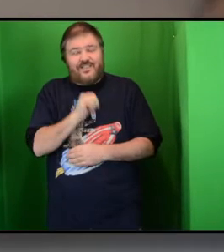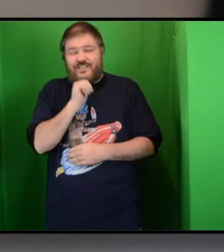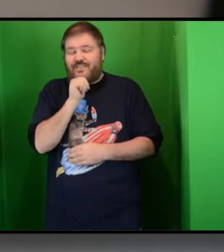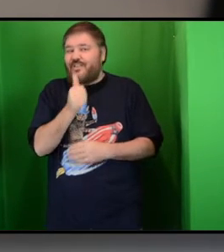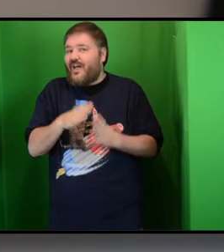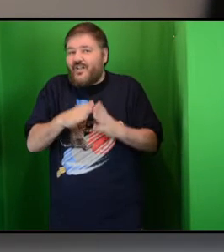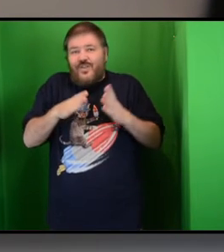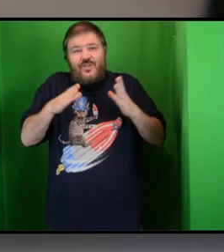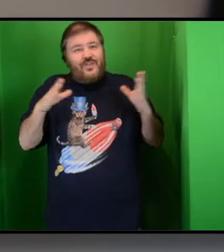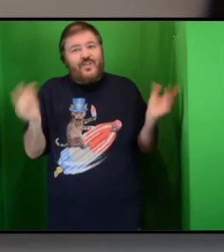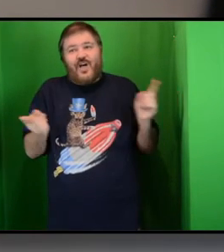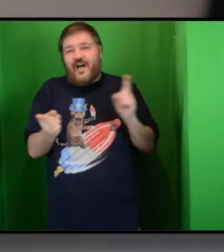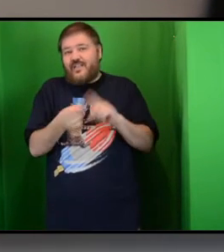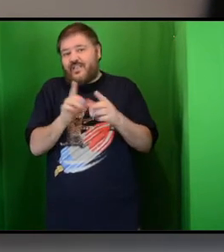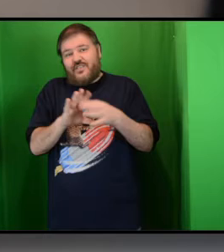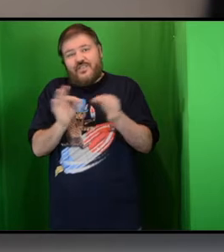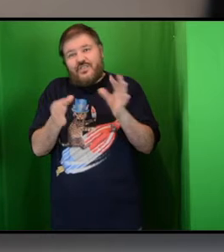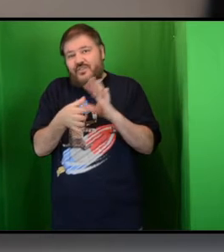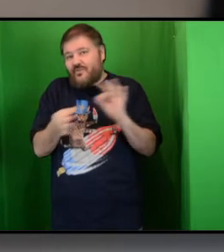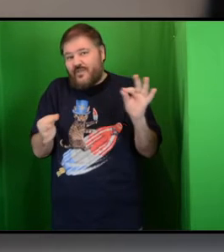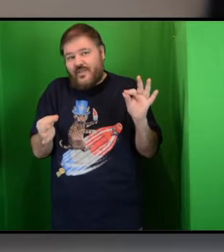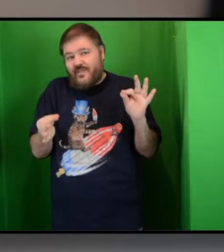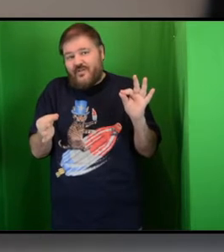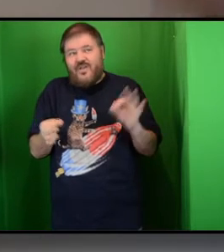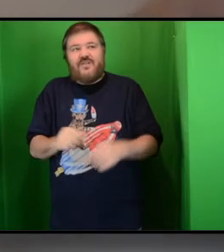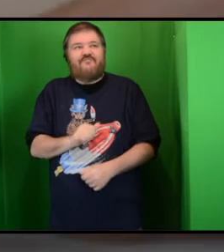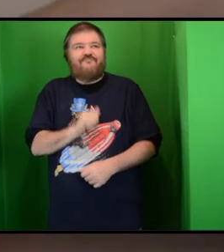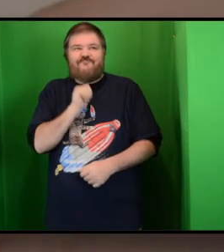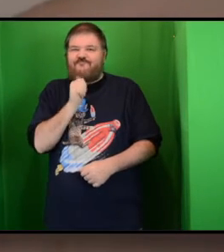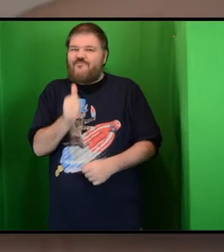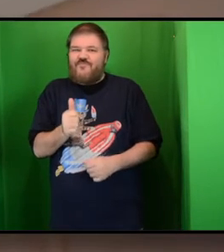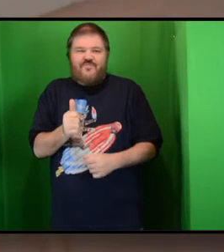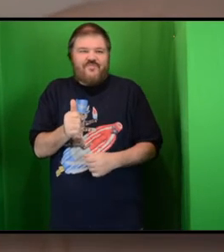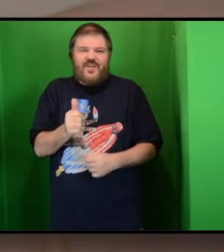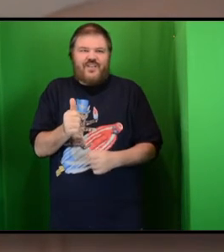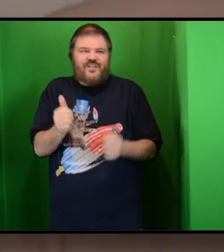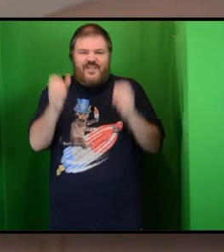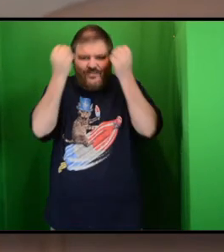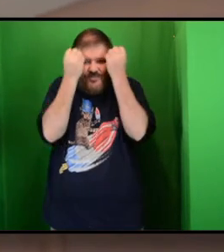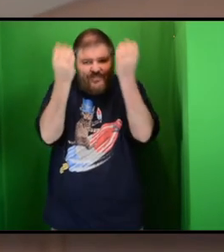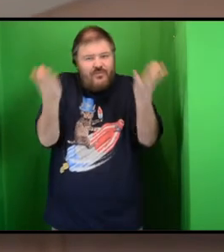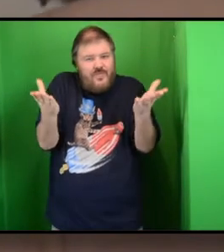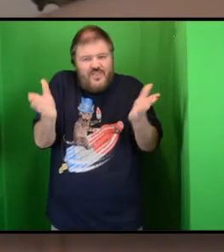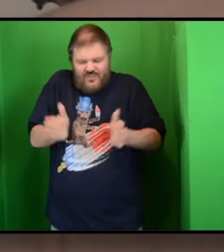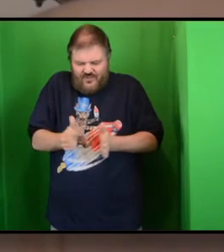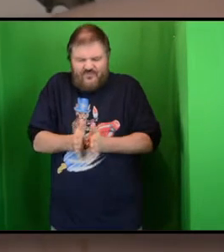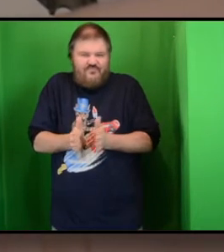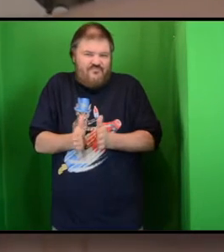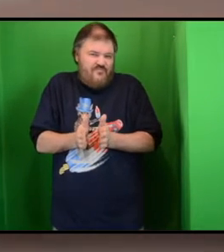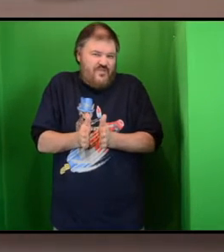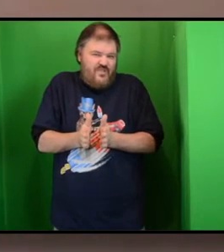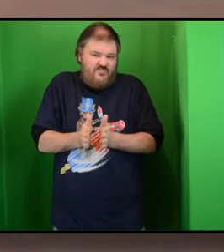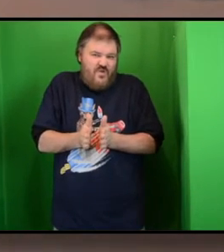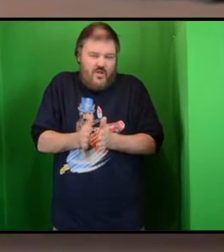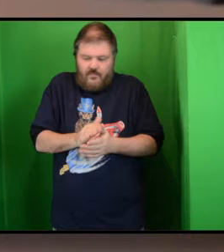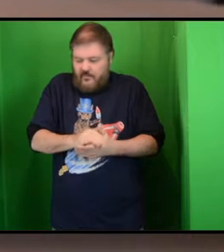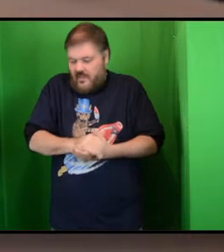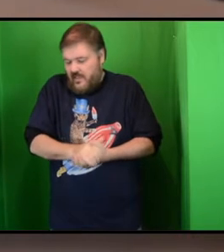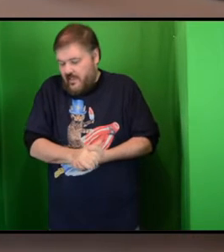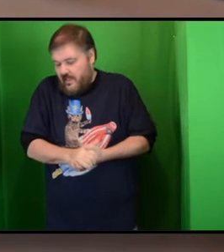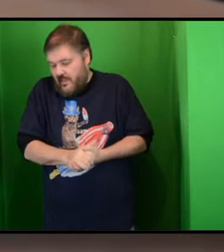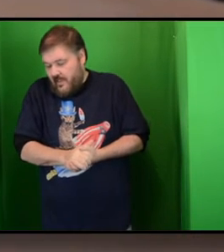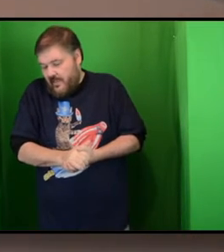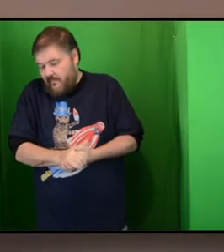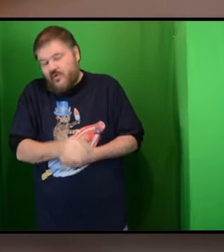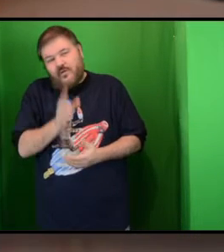nice. It makes a nice contrast between the body and the head. His head is very... Whoops. He's got some weak